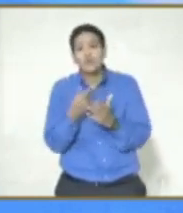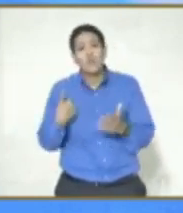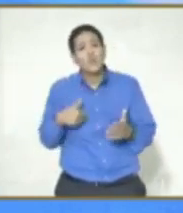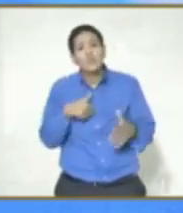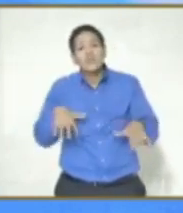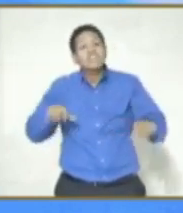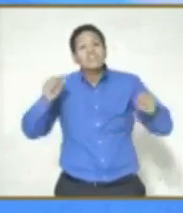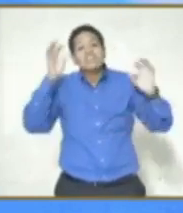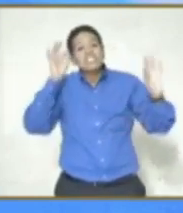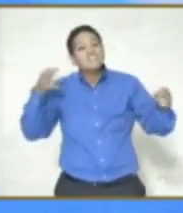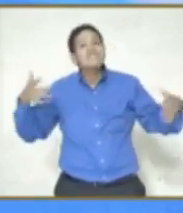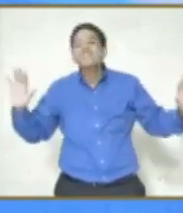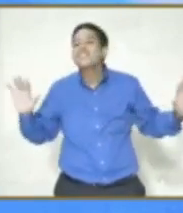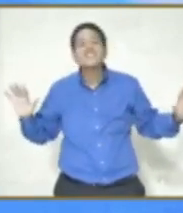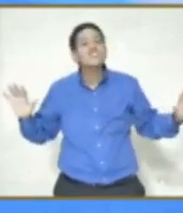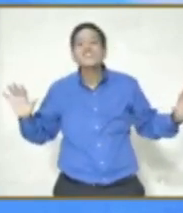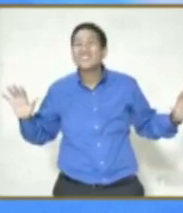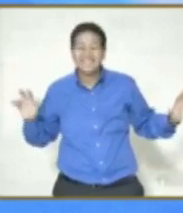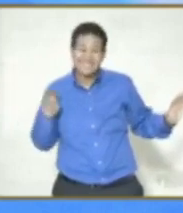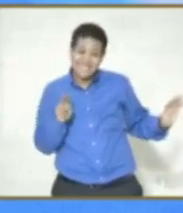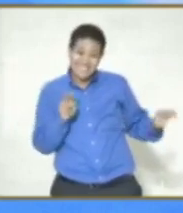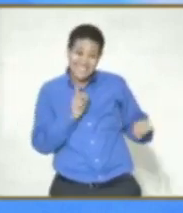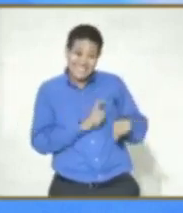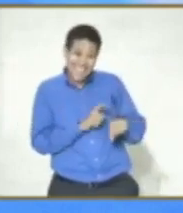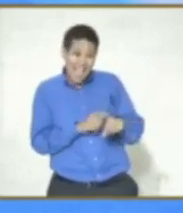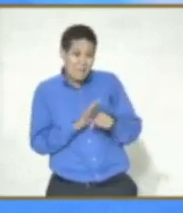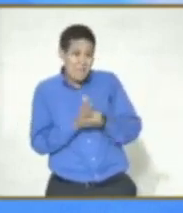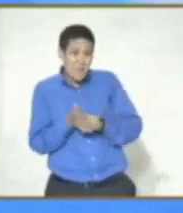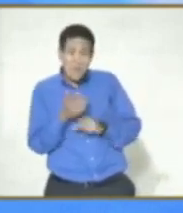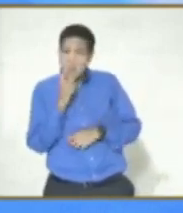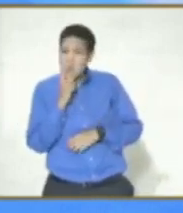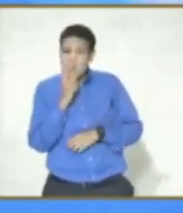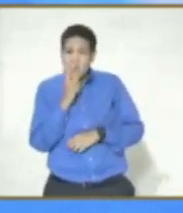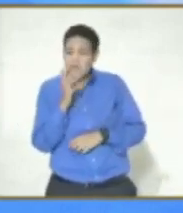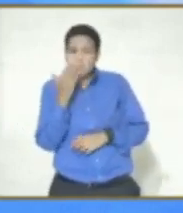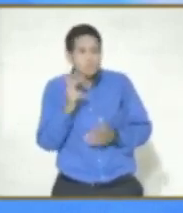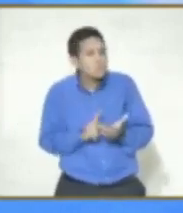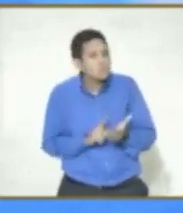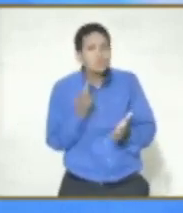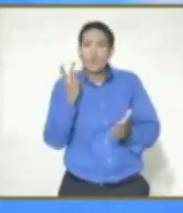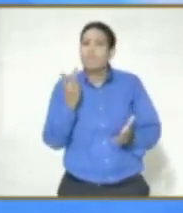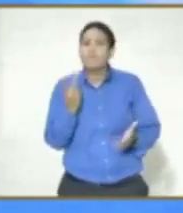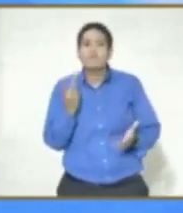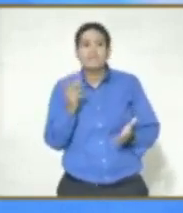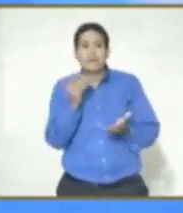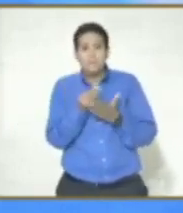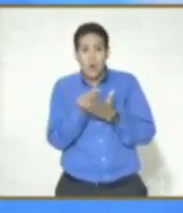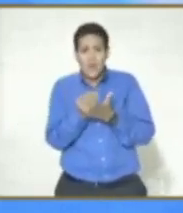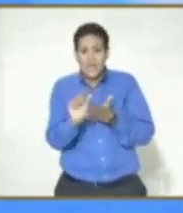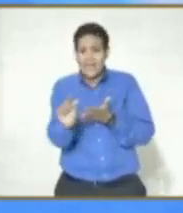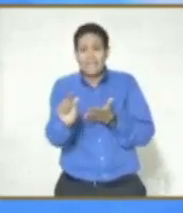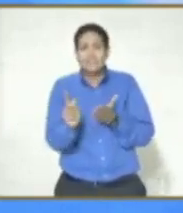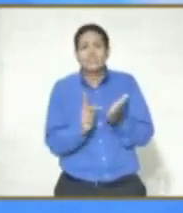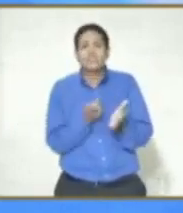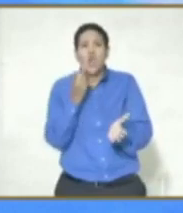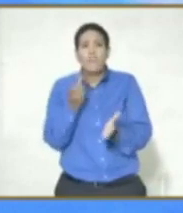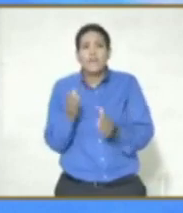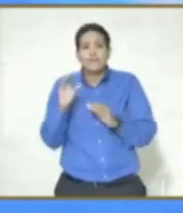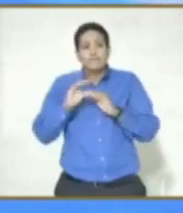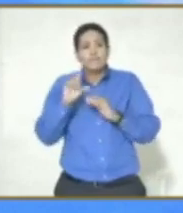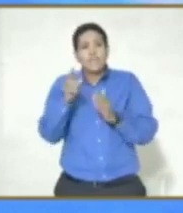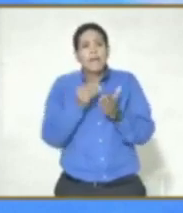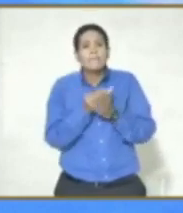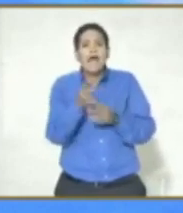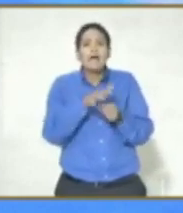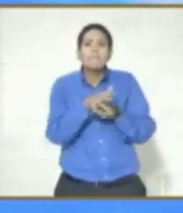a decision that because of the time we're in, that we would double that little money they get so that they would be able to buy